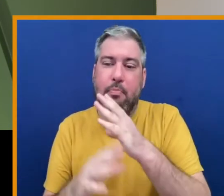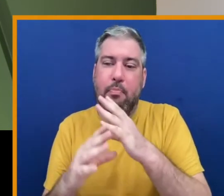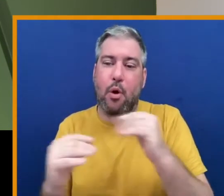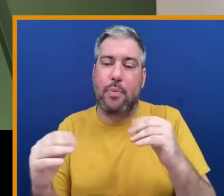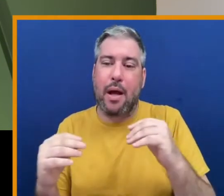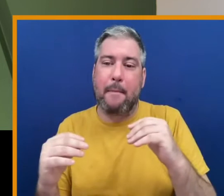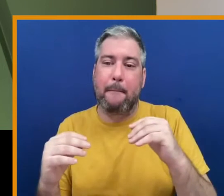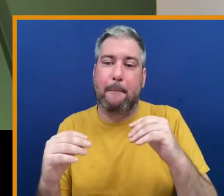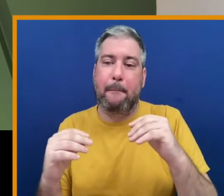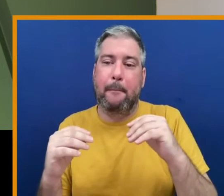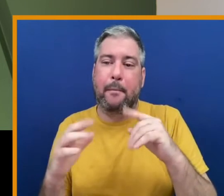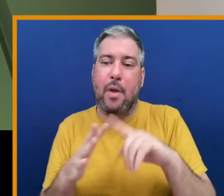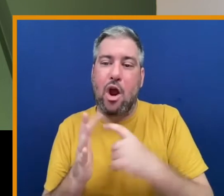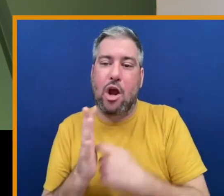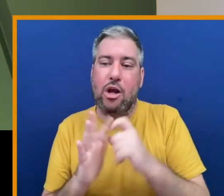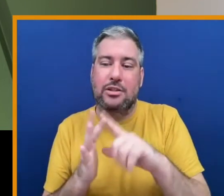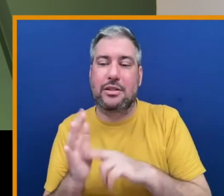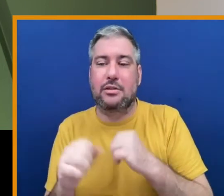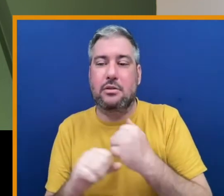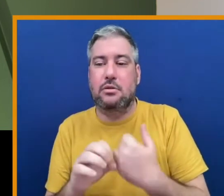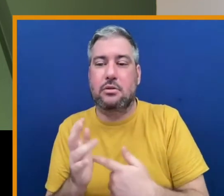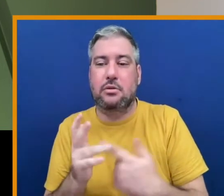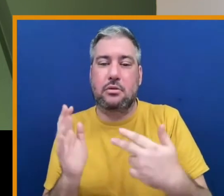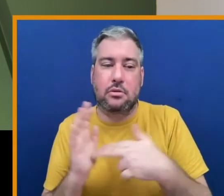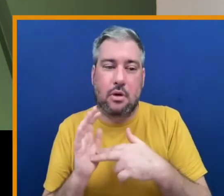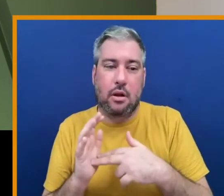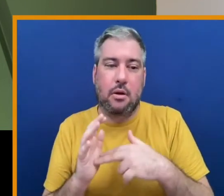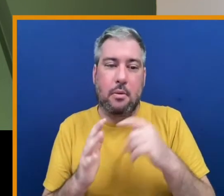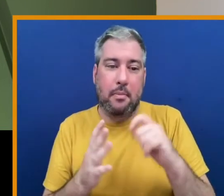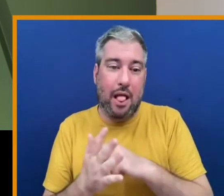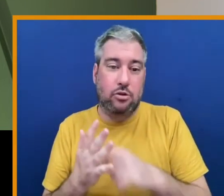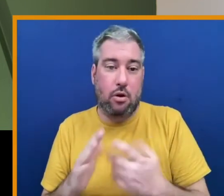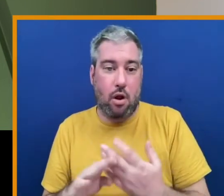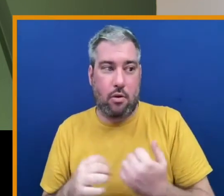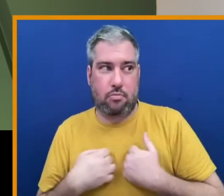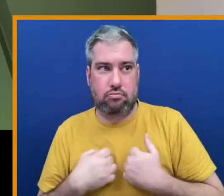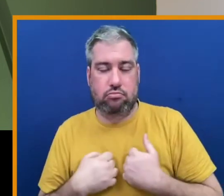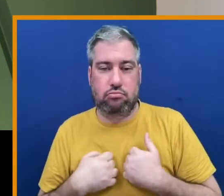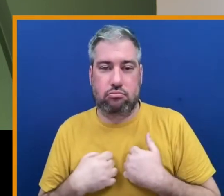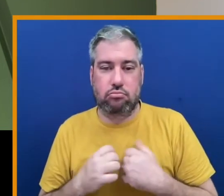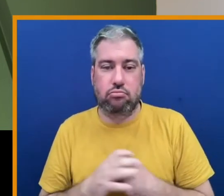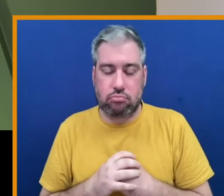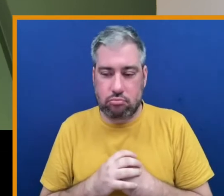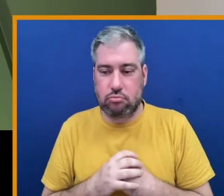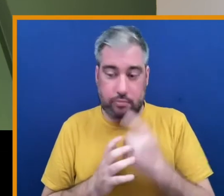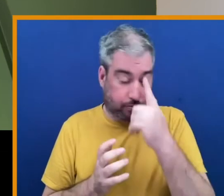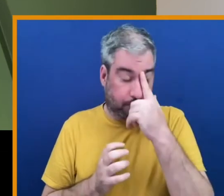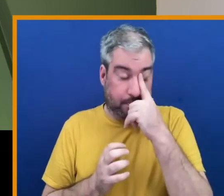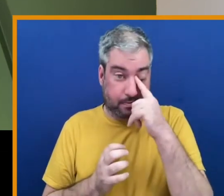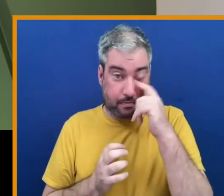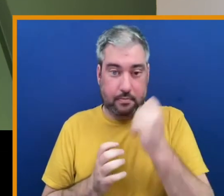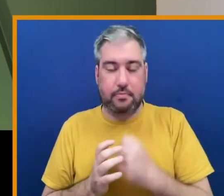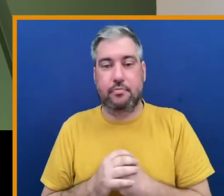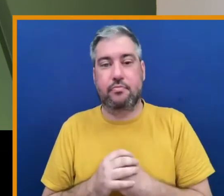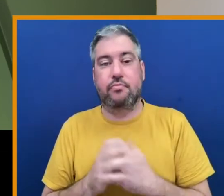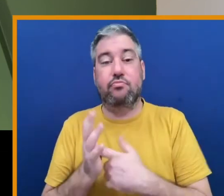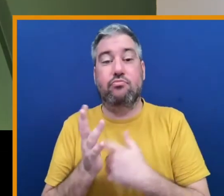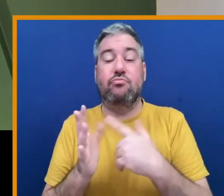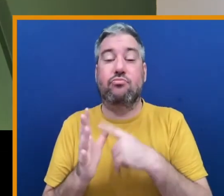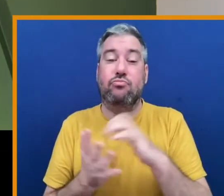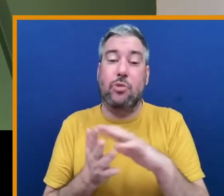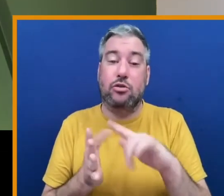Rachel Bishop-Firth made the excellent point that the cost of living crisis is very much hitting the youngest and the lowest paid, and they're